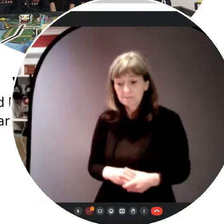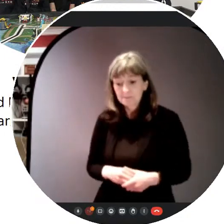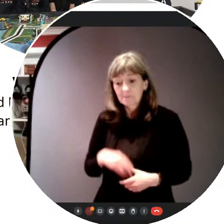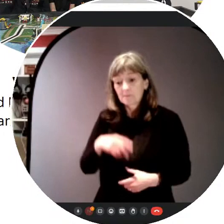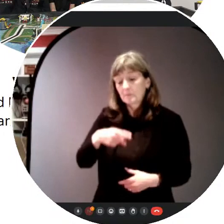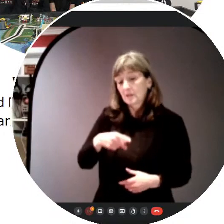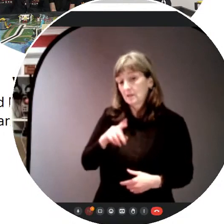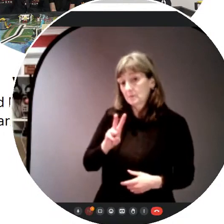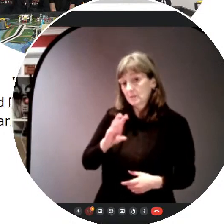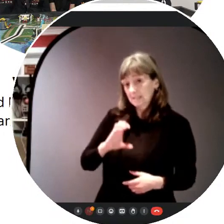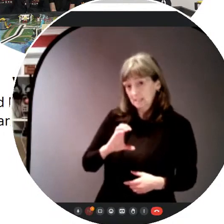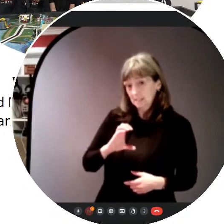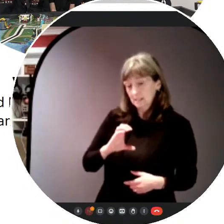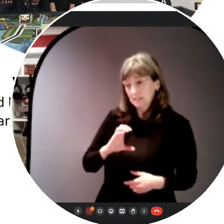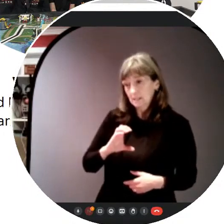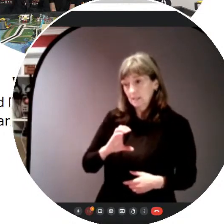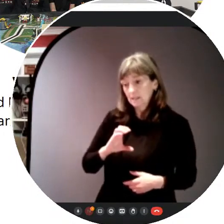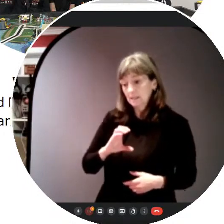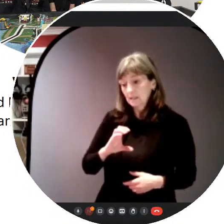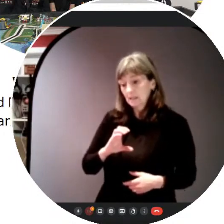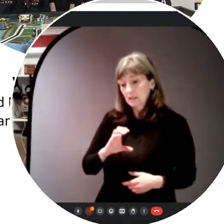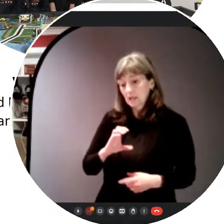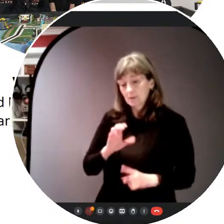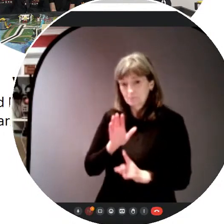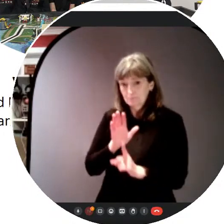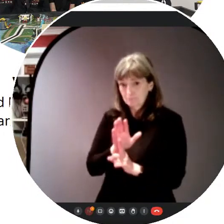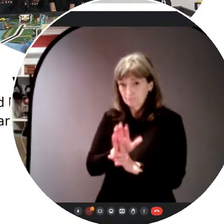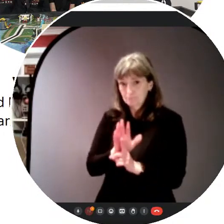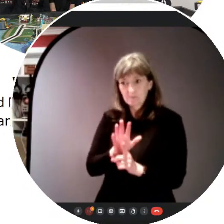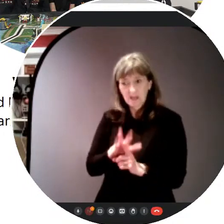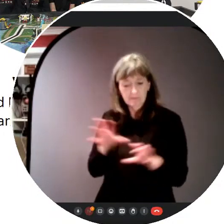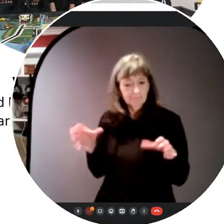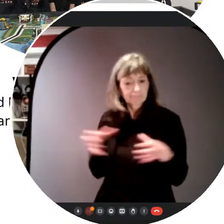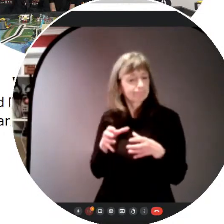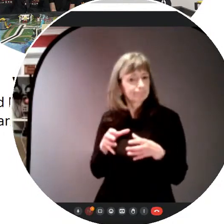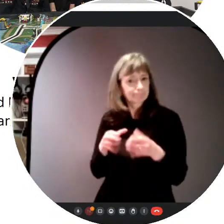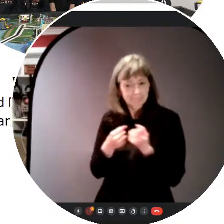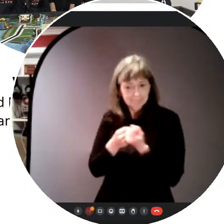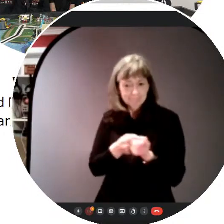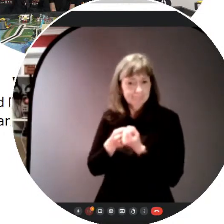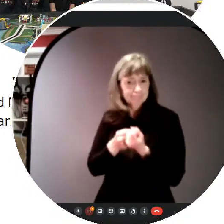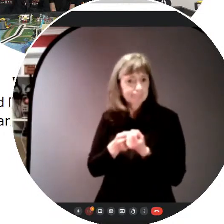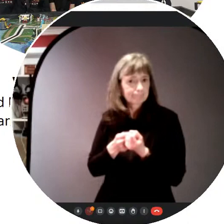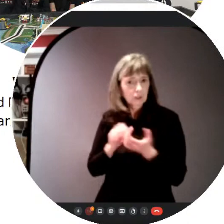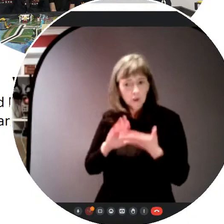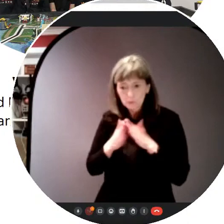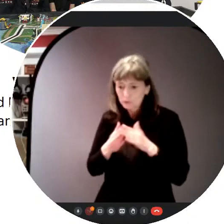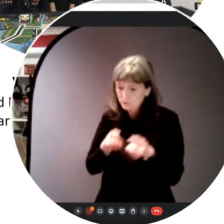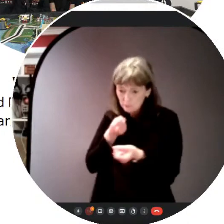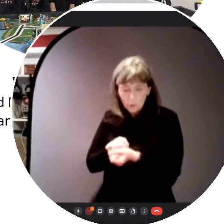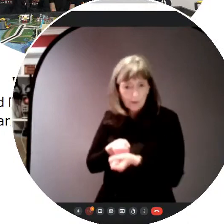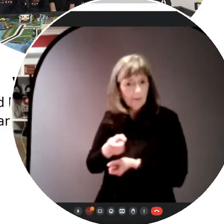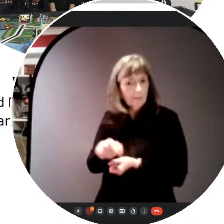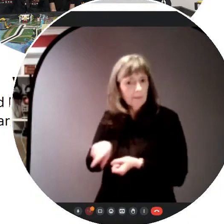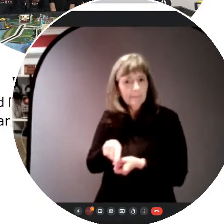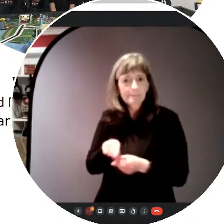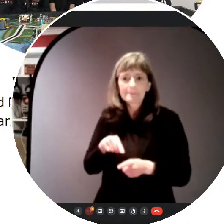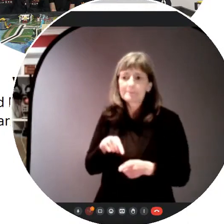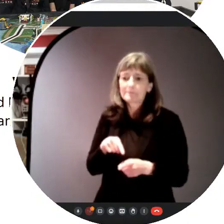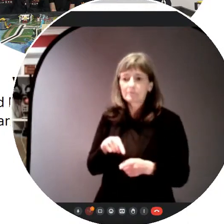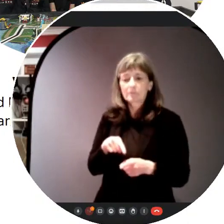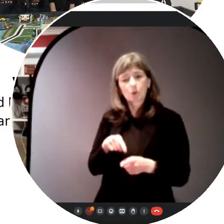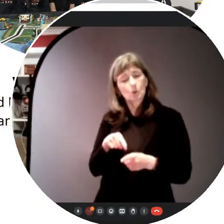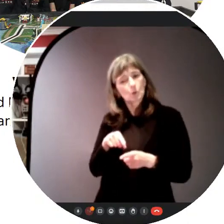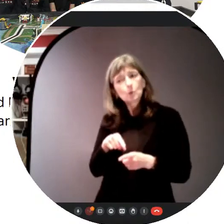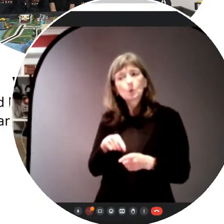PWC and how they've rallied together, and the community has rallied together, and they've come